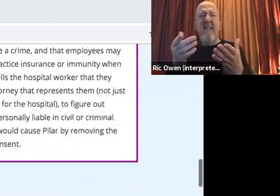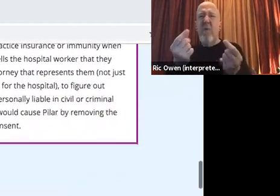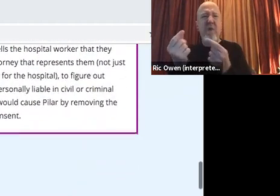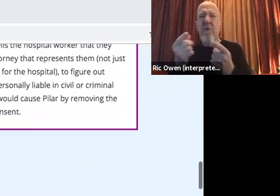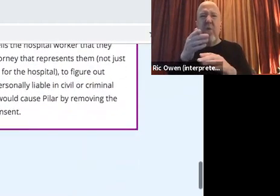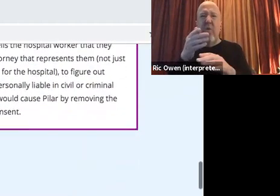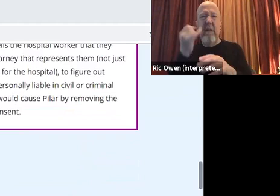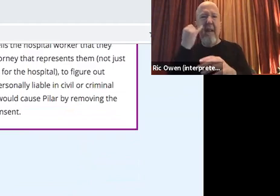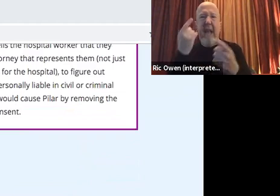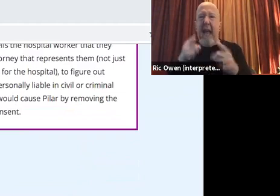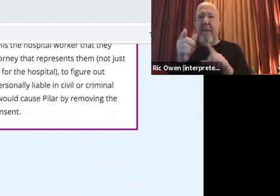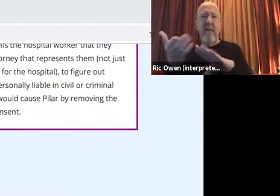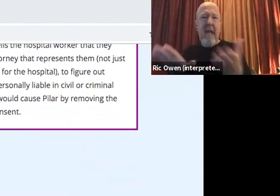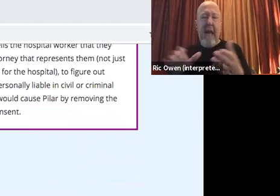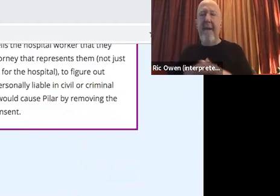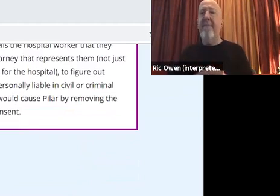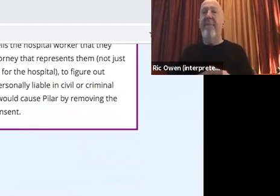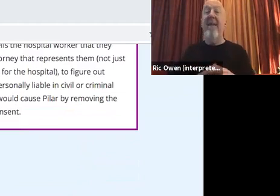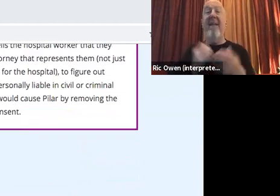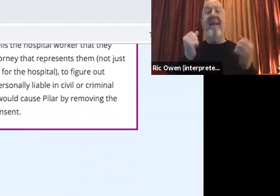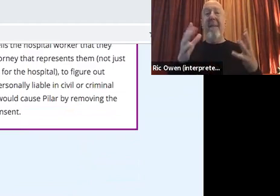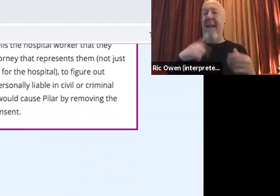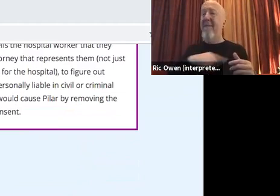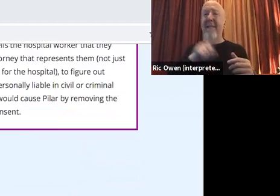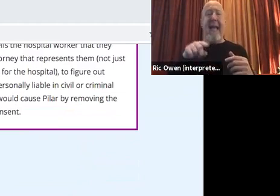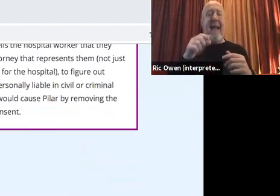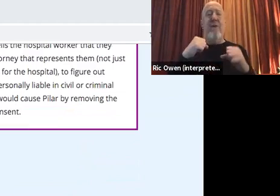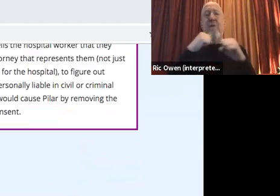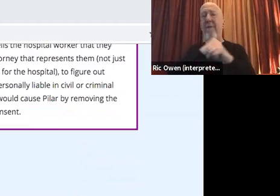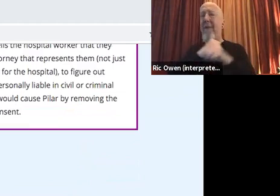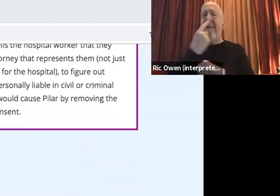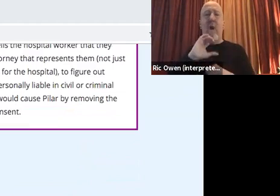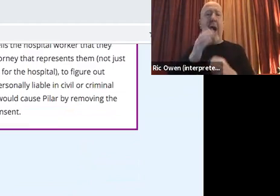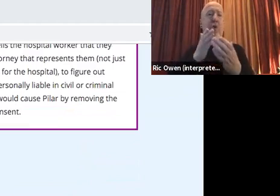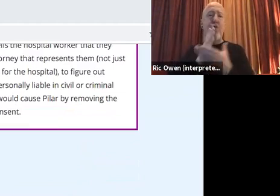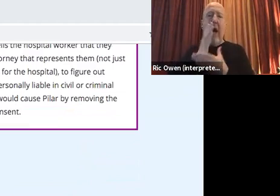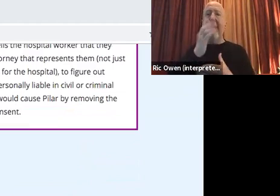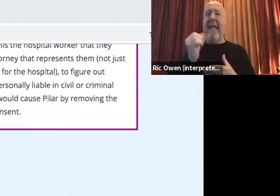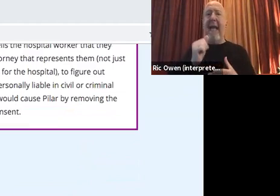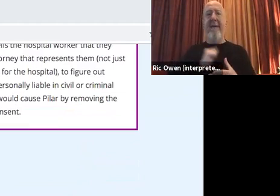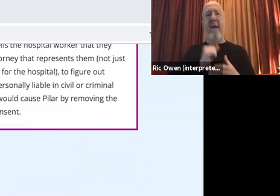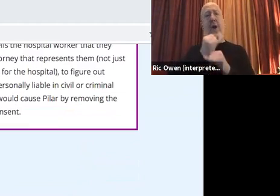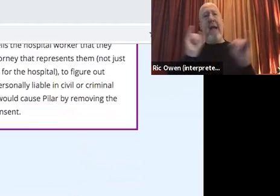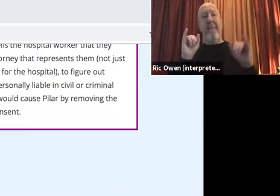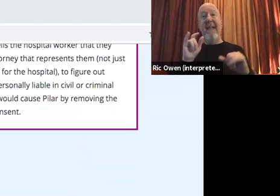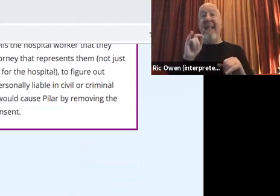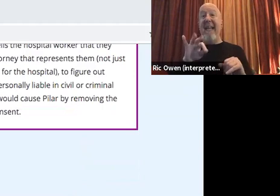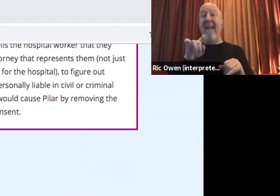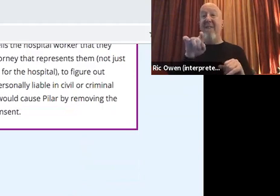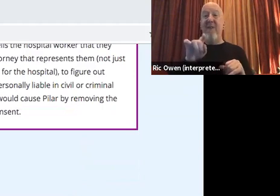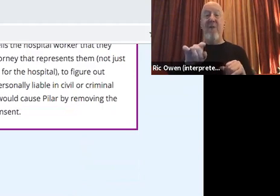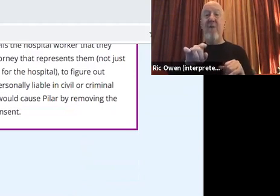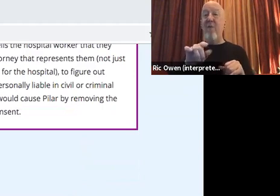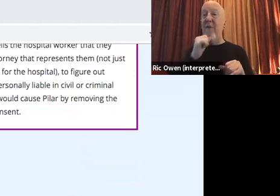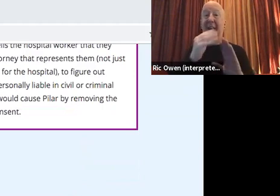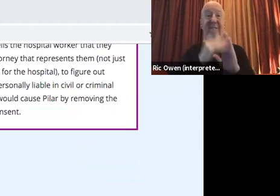So many of us have had to fight for our rights and autonomy. And if we don't do these legal documents and do them